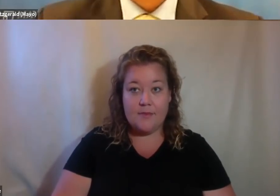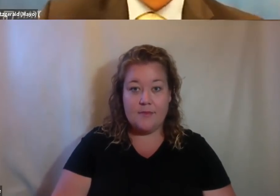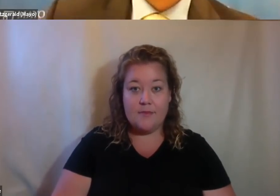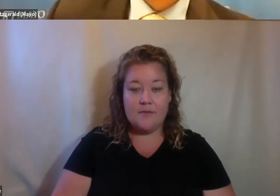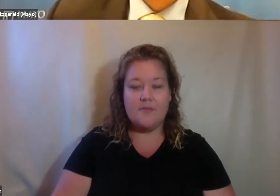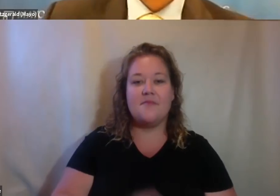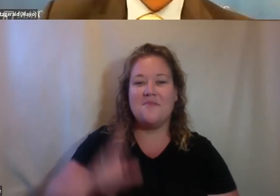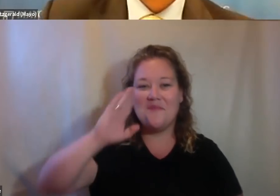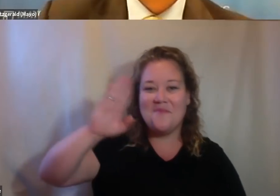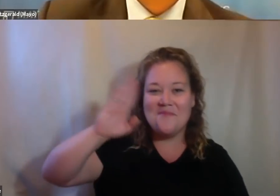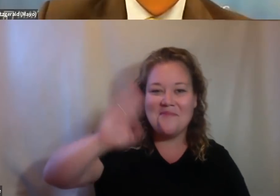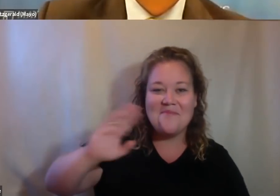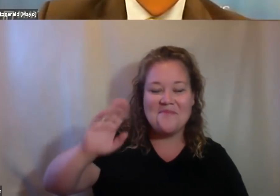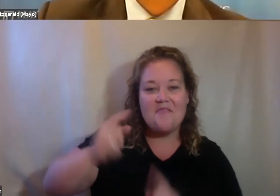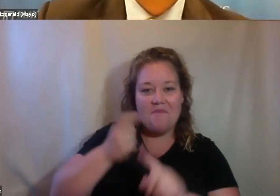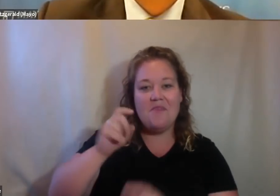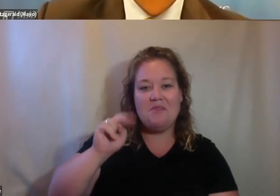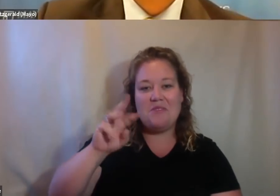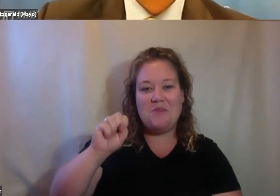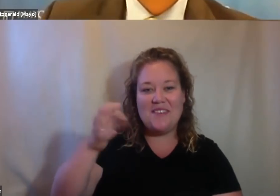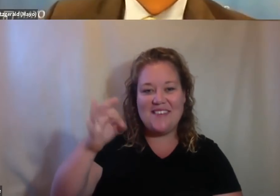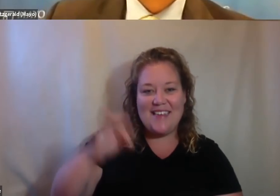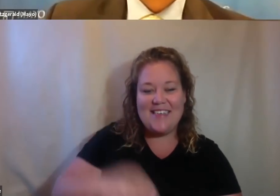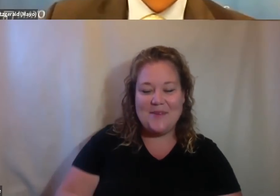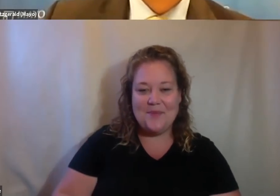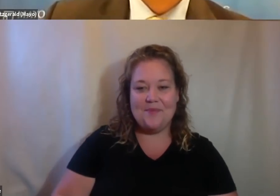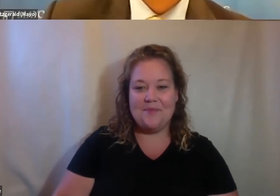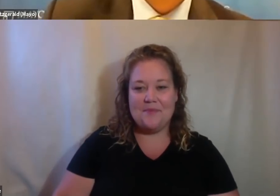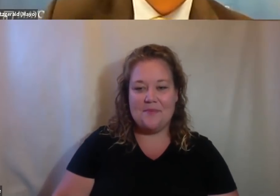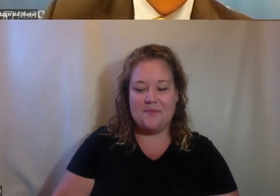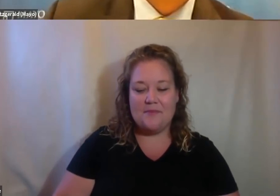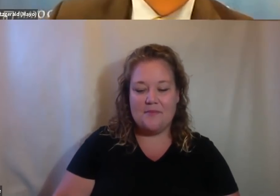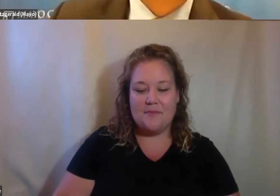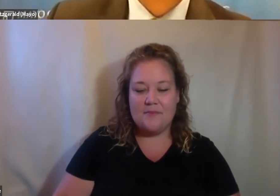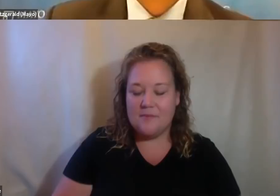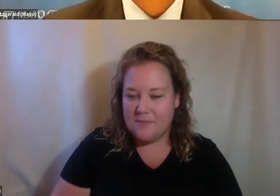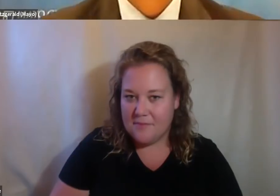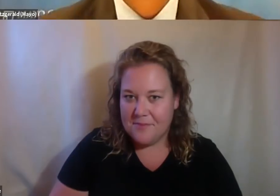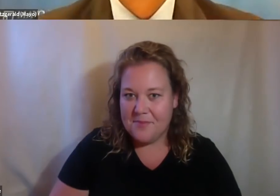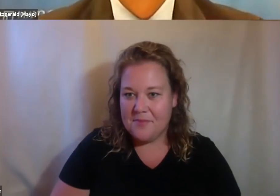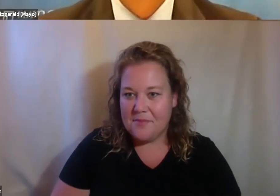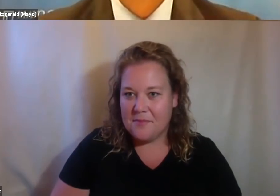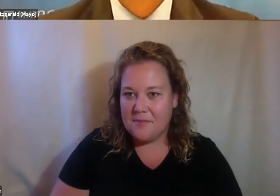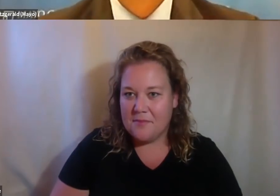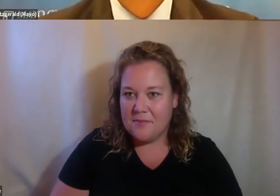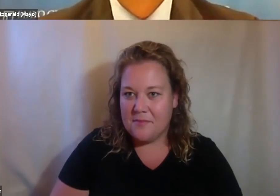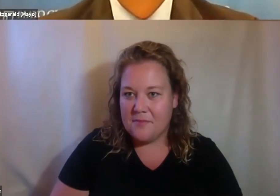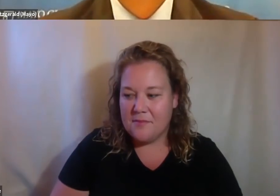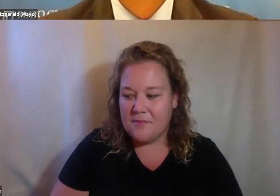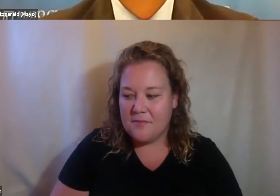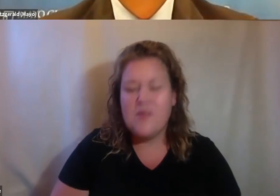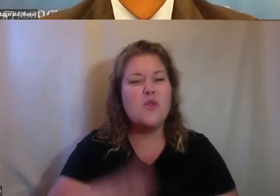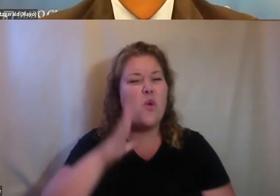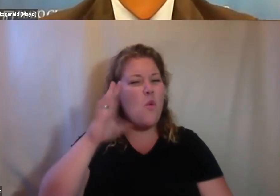Hello, Marcus with News 19. So why do you guys think that people should be able to trust this